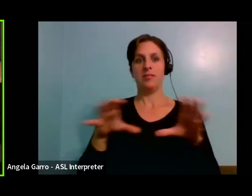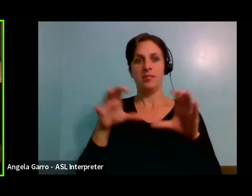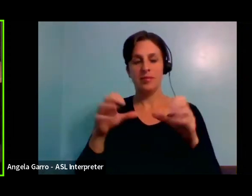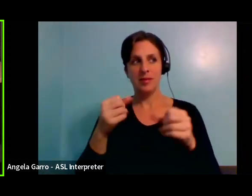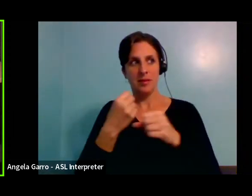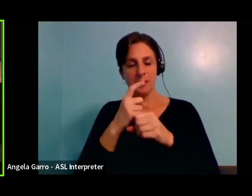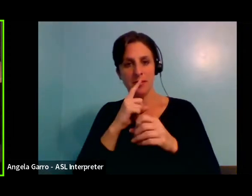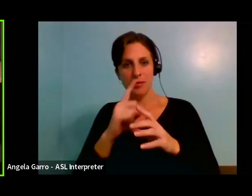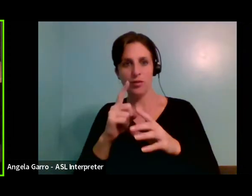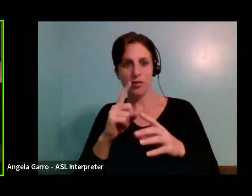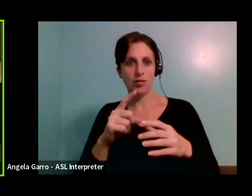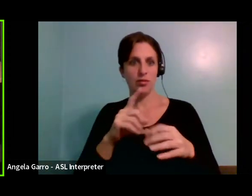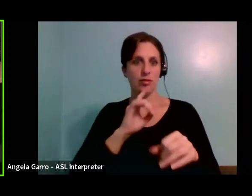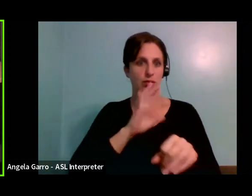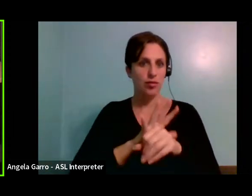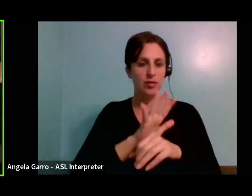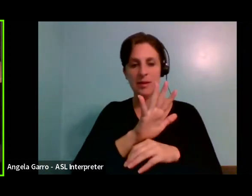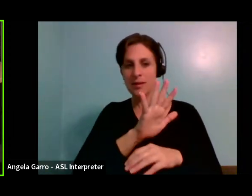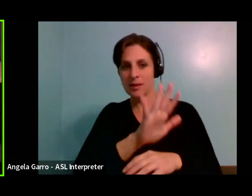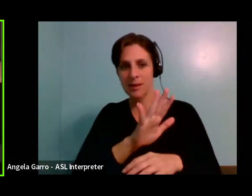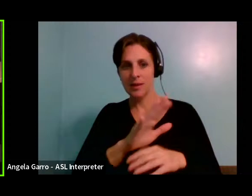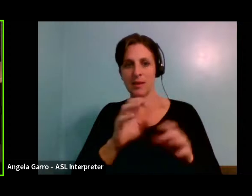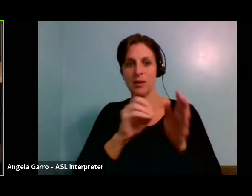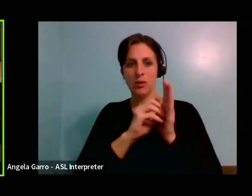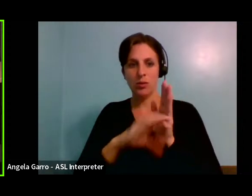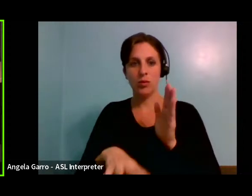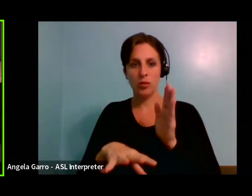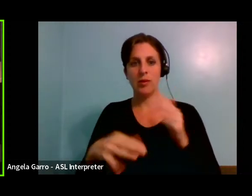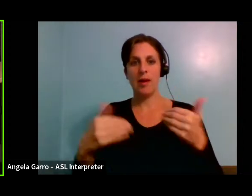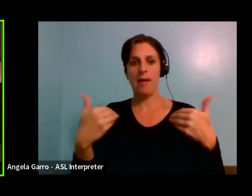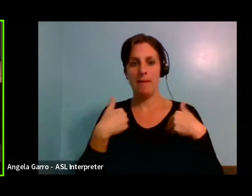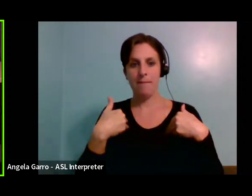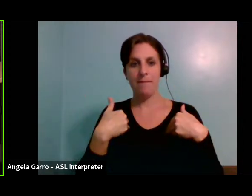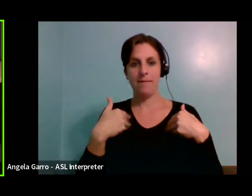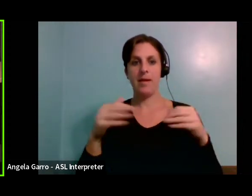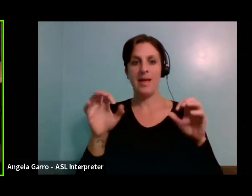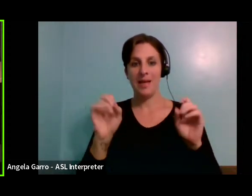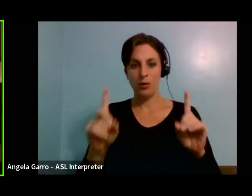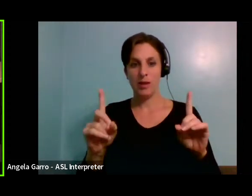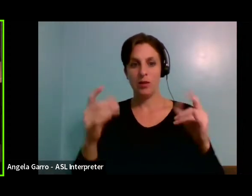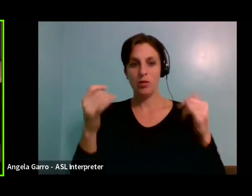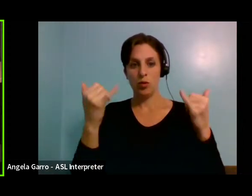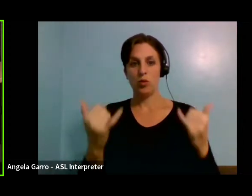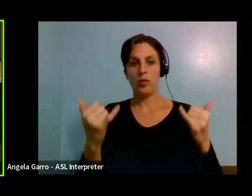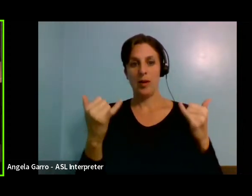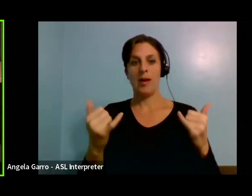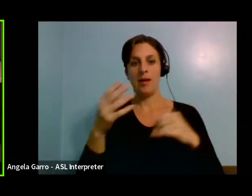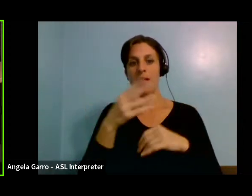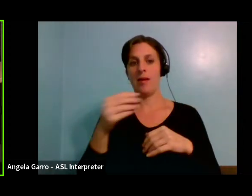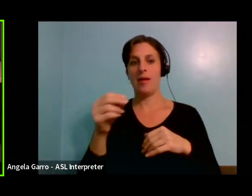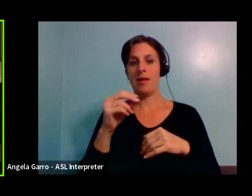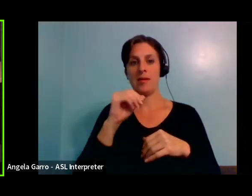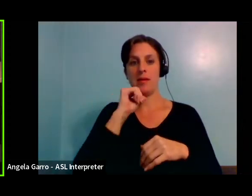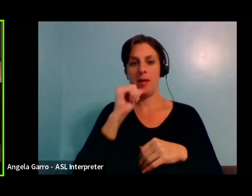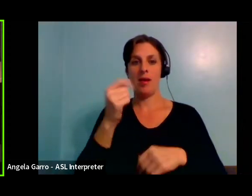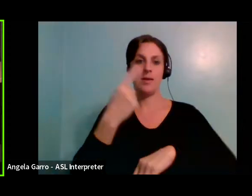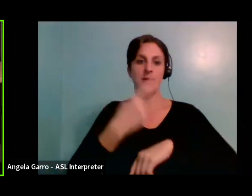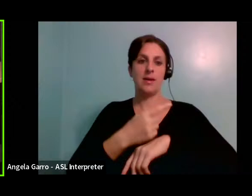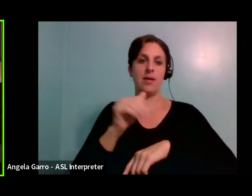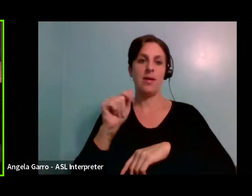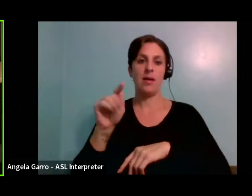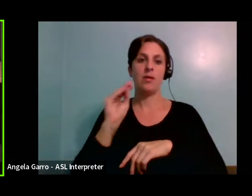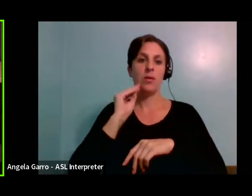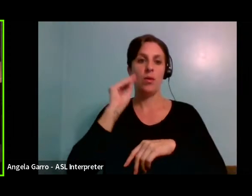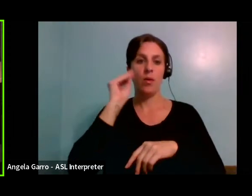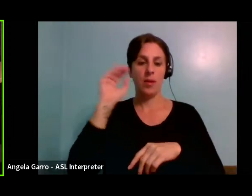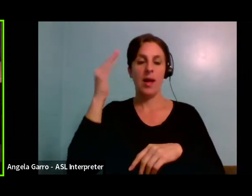that his kids, his students had education today and not a day at home.